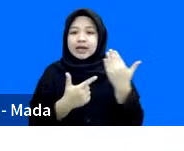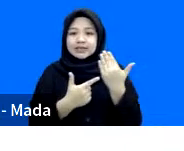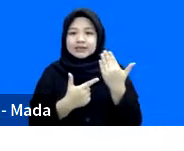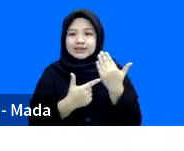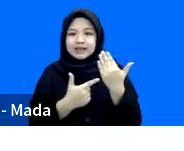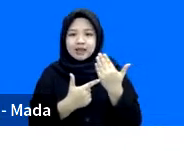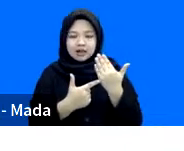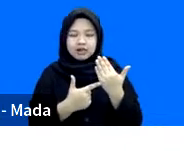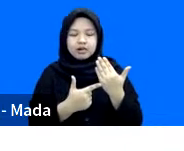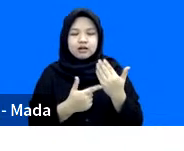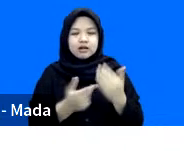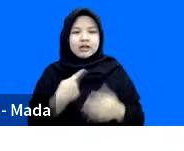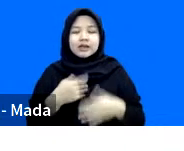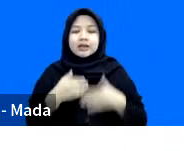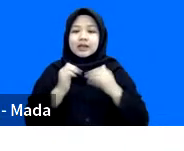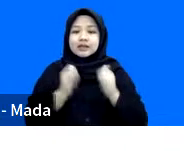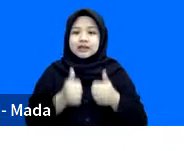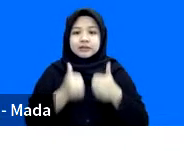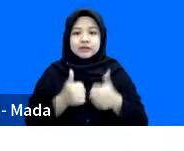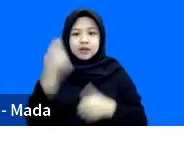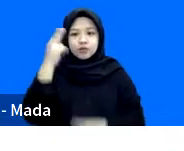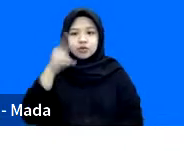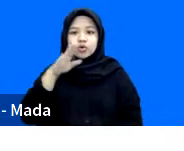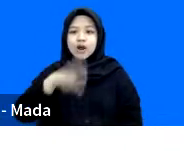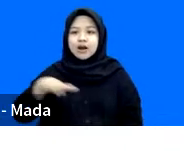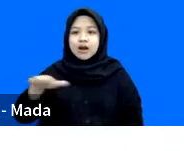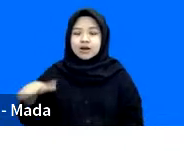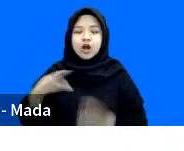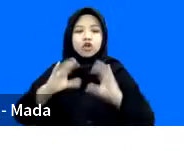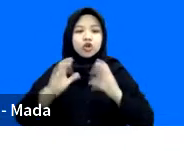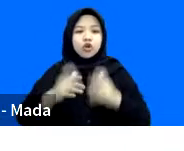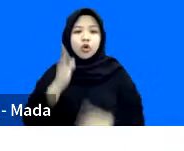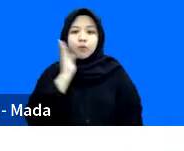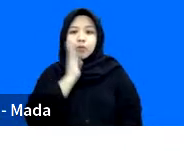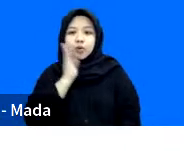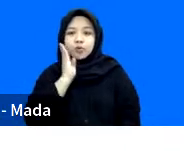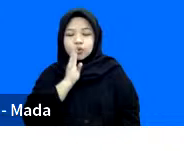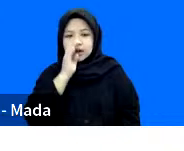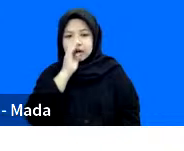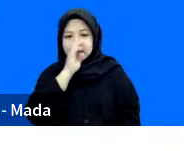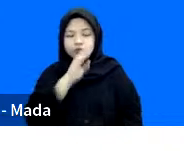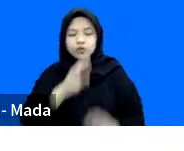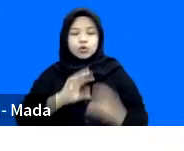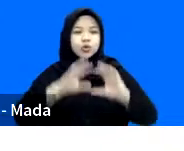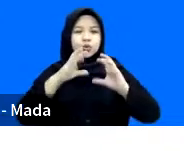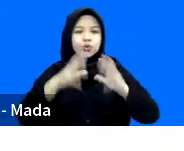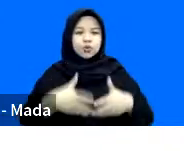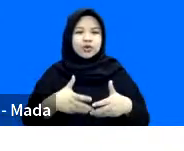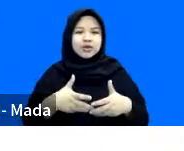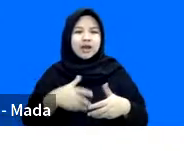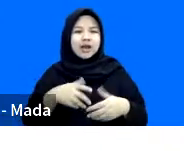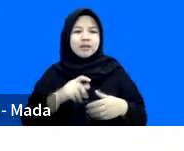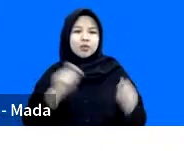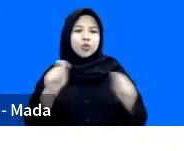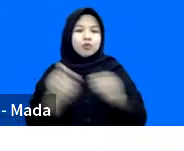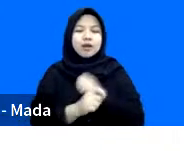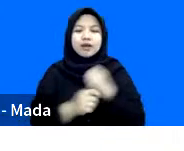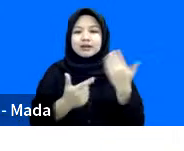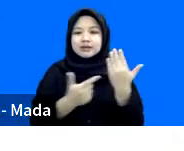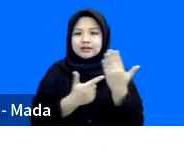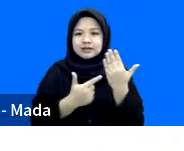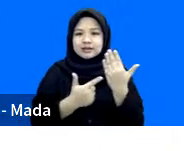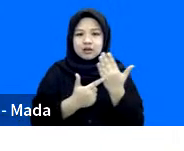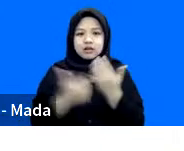young people for this digitalized world. So from our report, there's 6 recommendations that